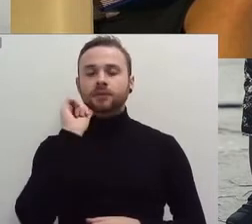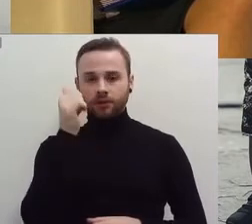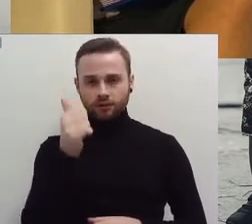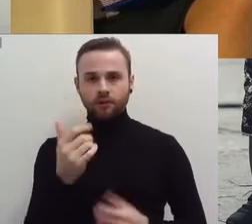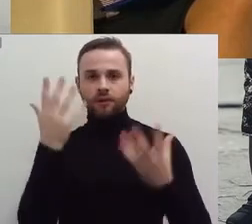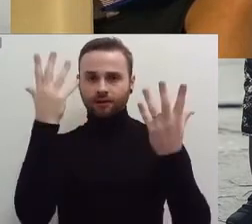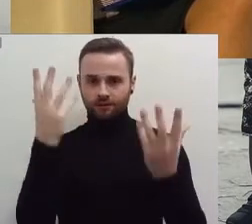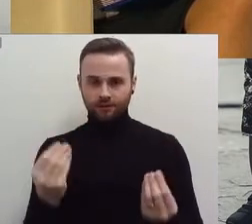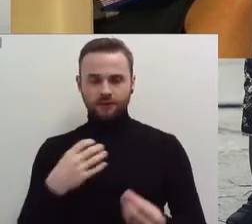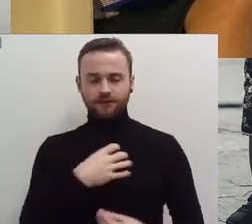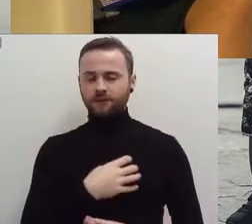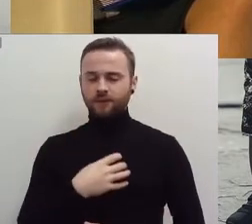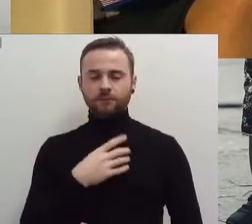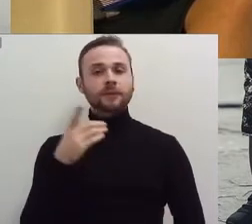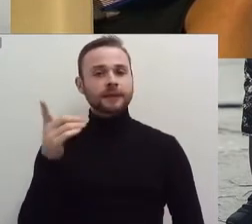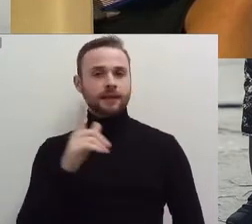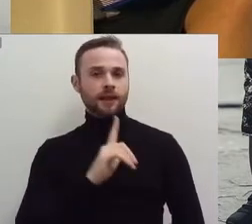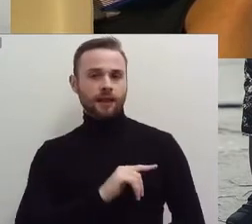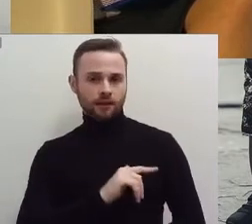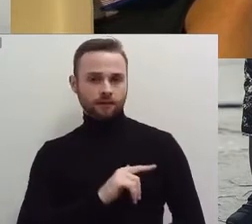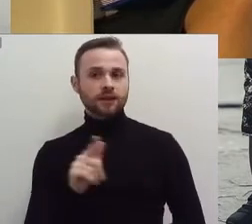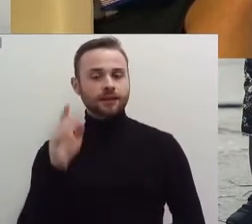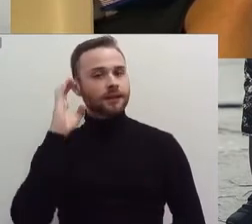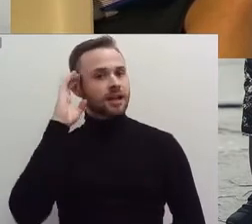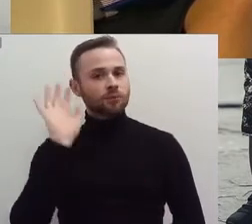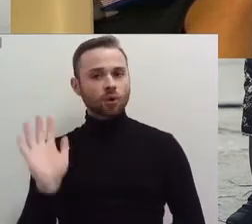support persons give them a little clues